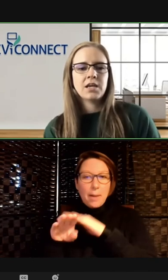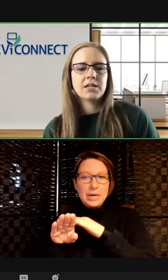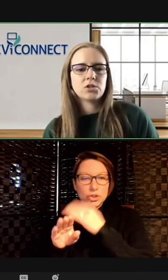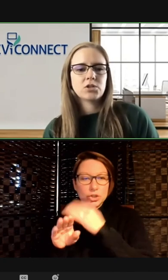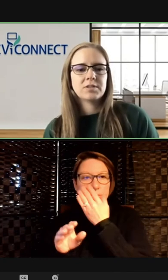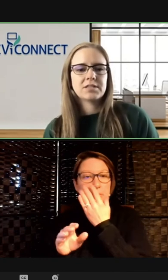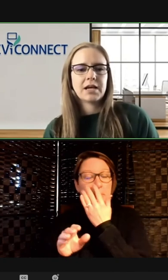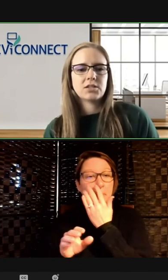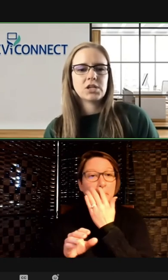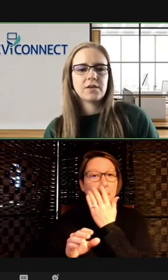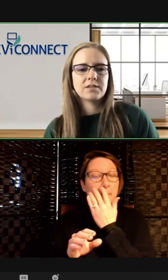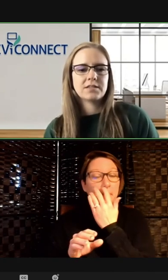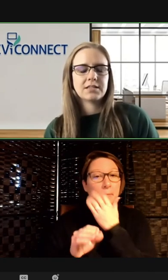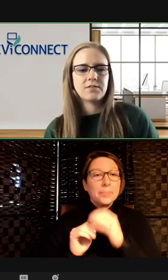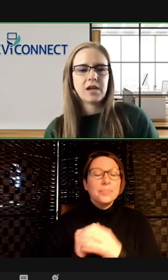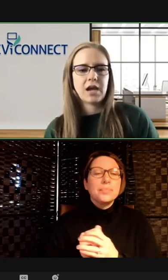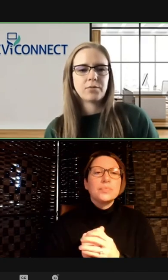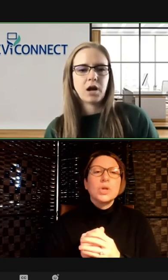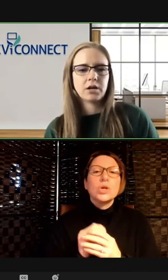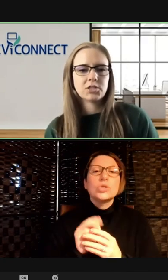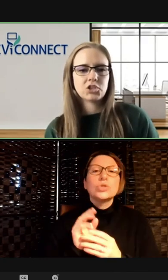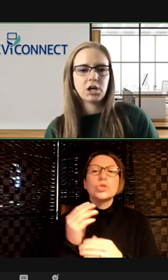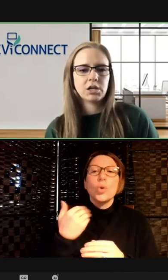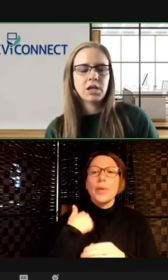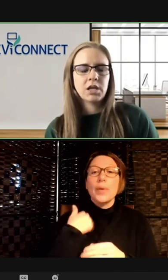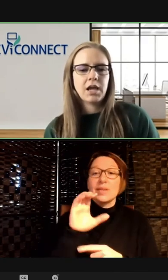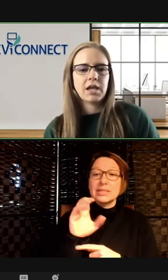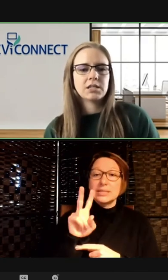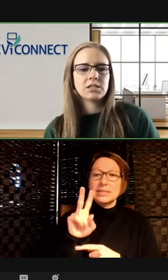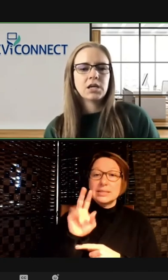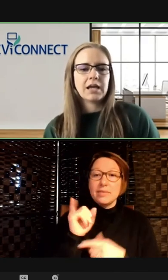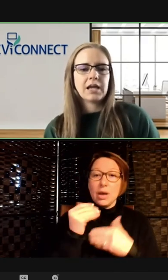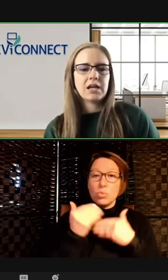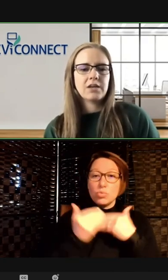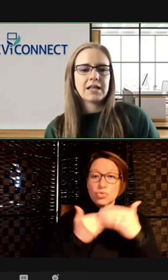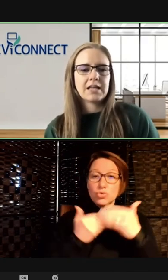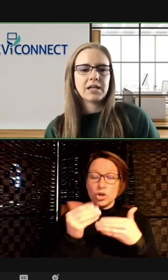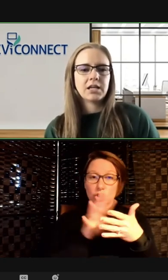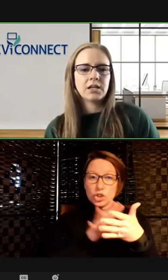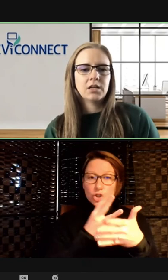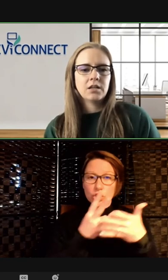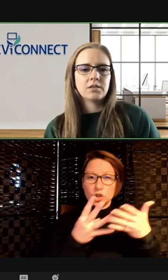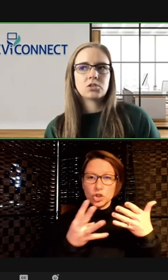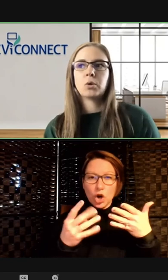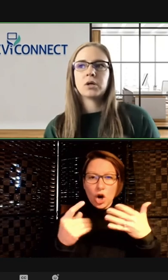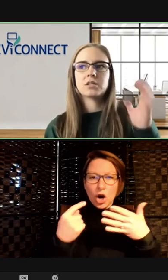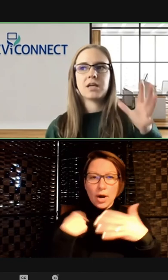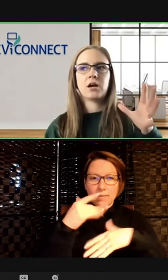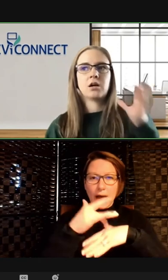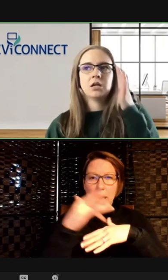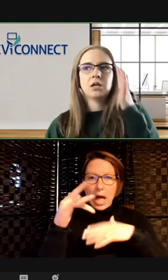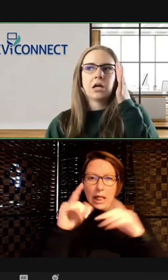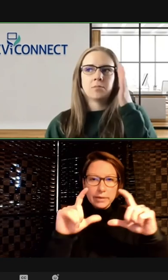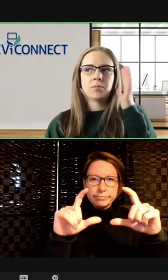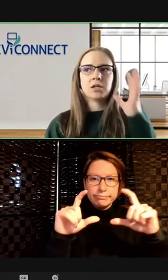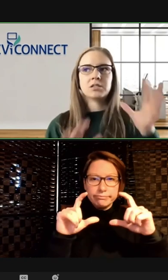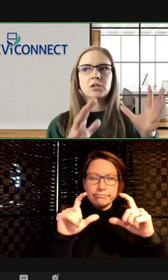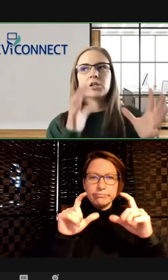that, in Dr. Roman's text, she gives us that Cvi Progress Chart, and I kind of highlighted the scores that